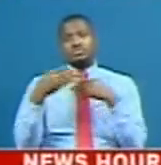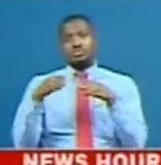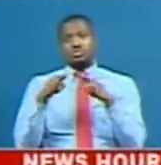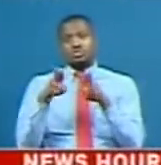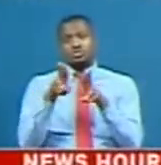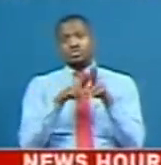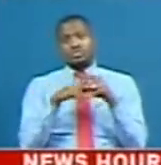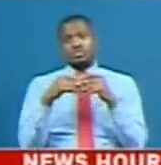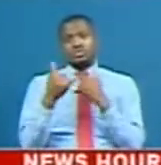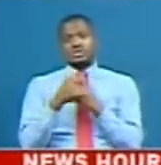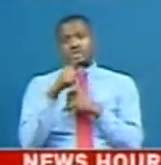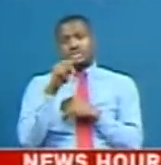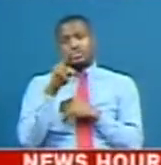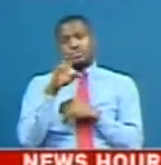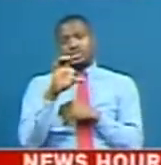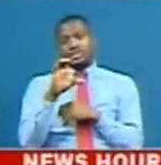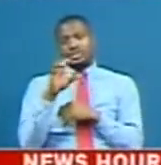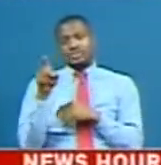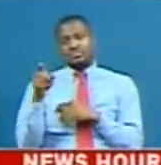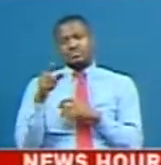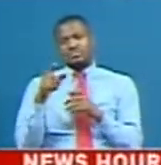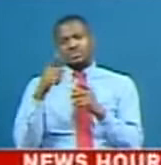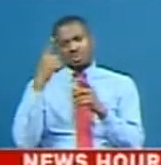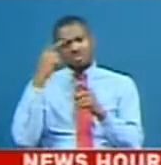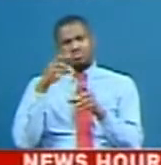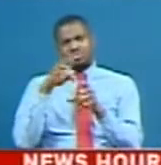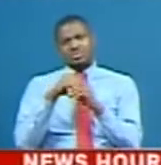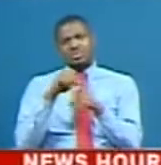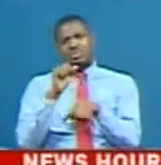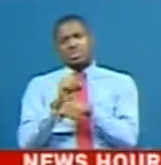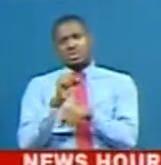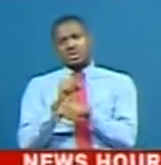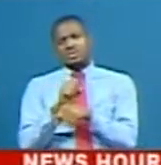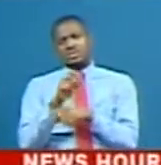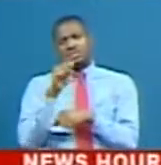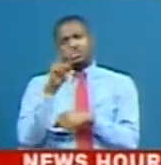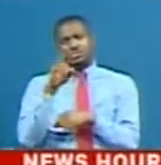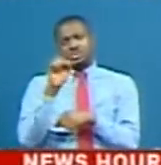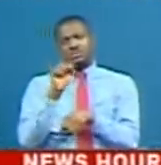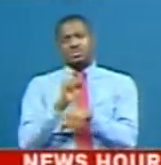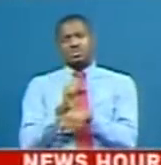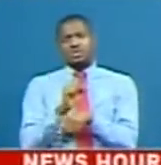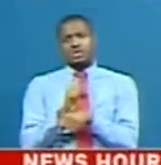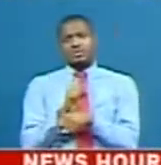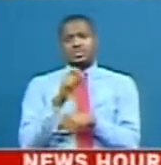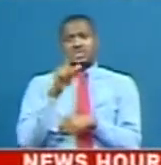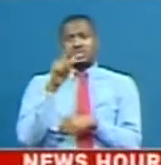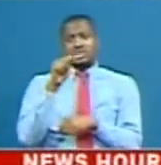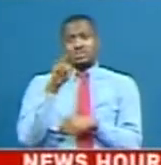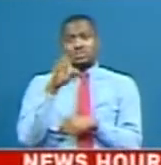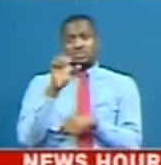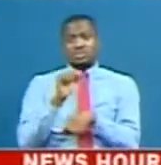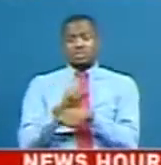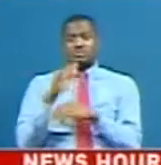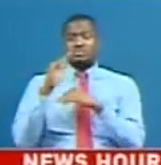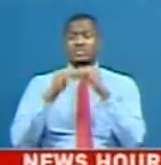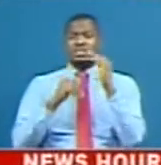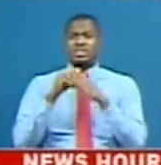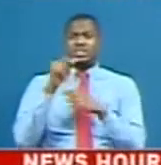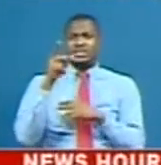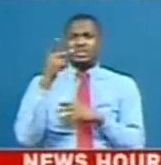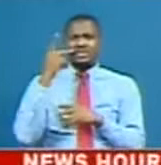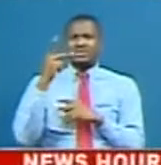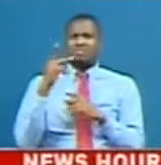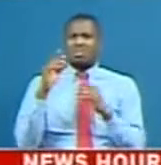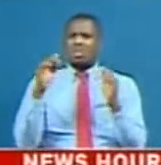Union Congress (TUC), for alleged infractions in the TUC's operations. According to the TUC, the building is